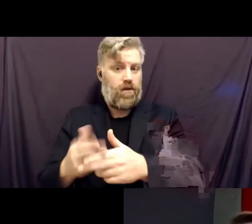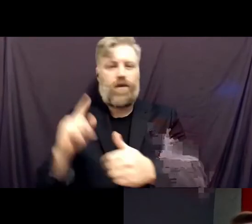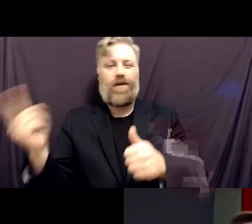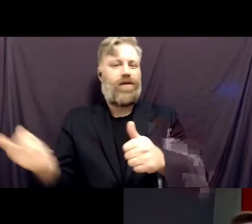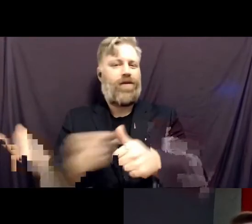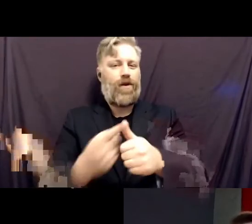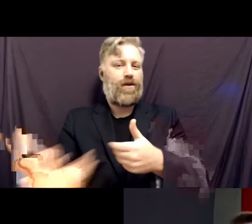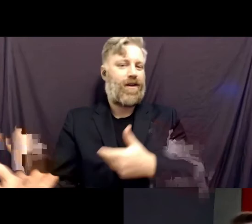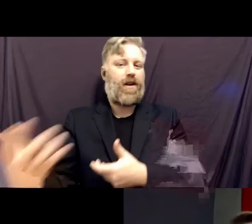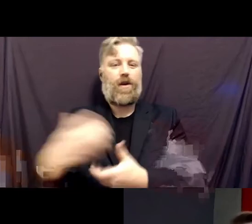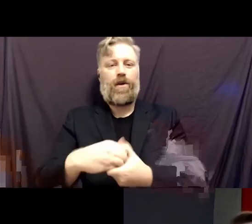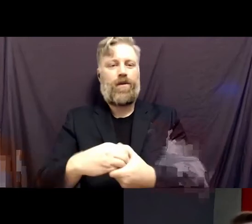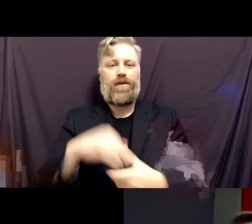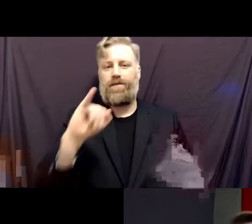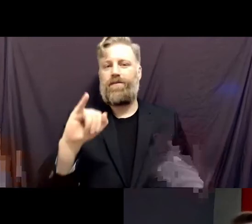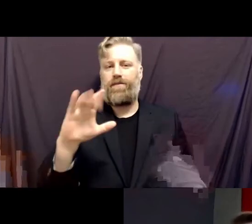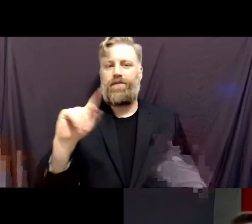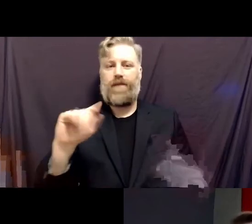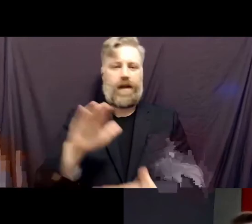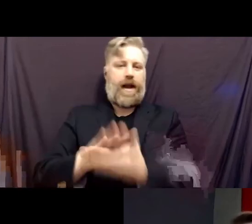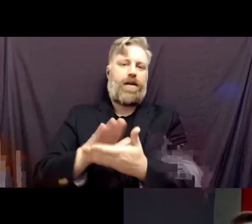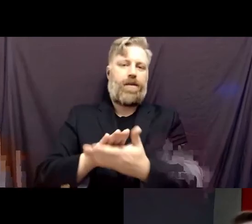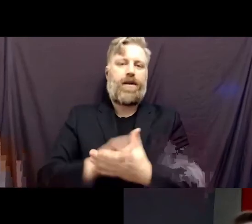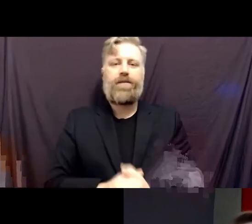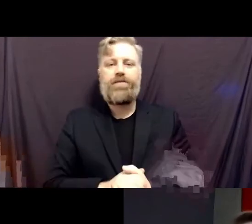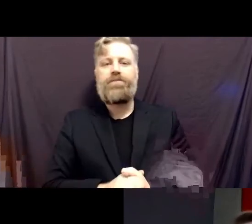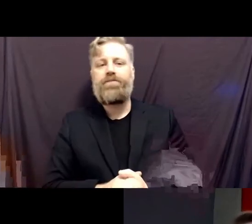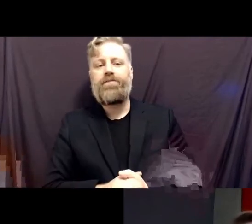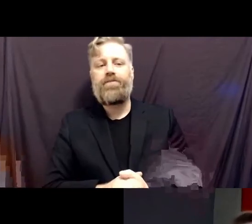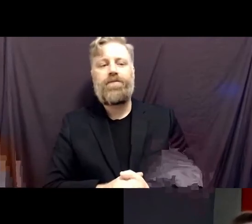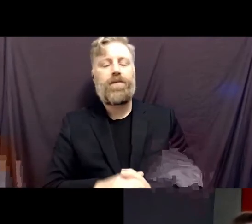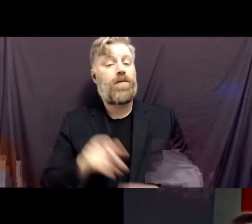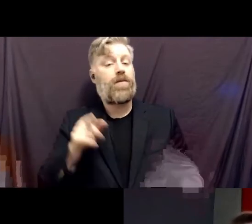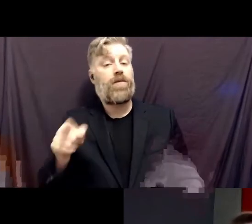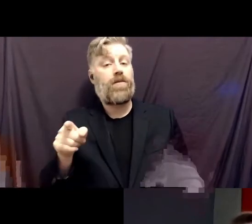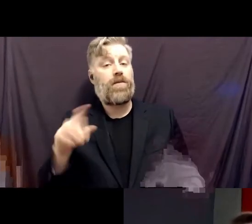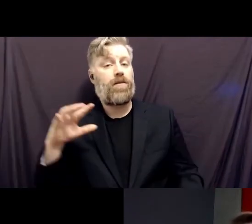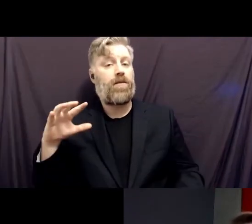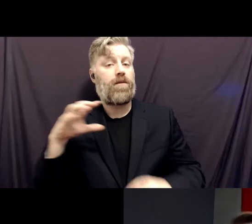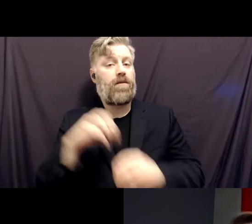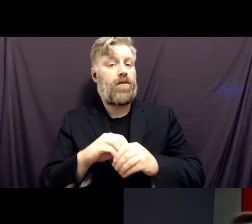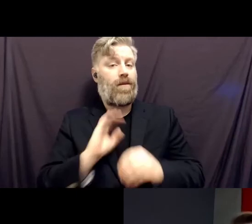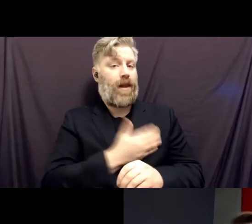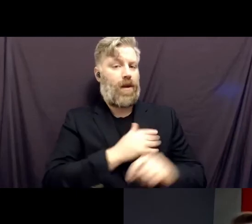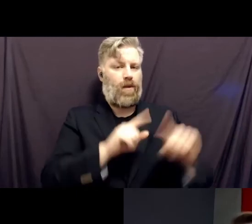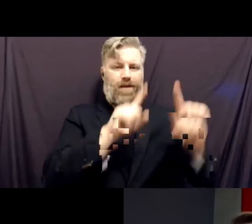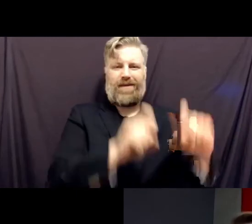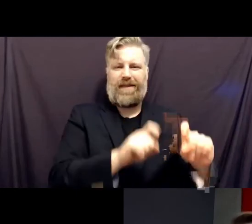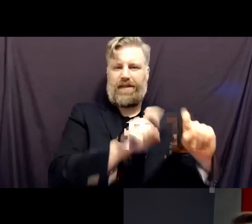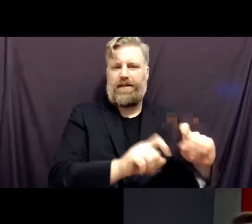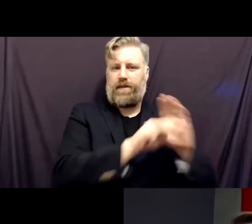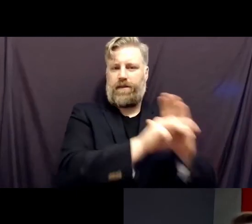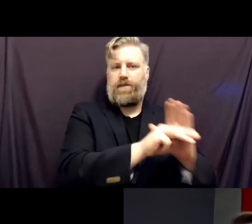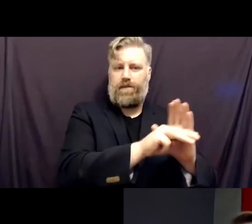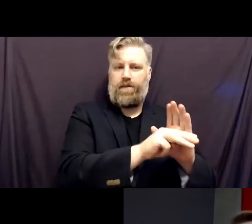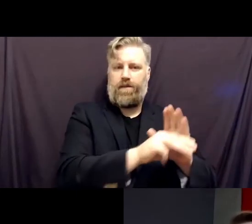inclusive ICT Academy as part of a pilot model co-funded